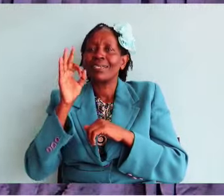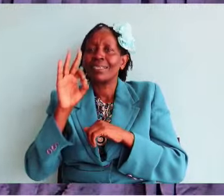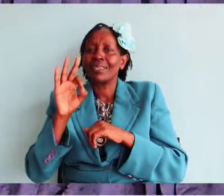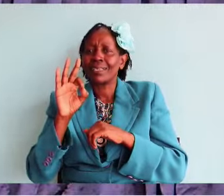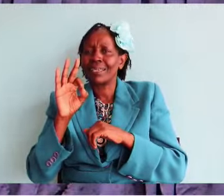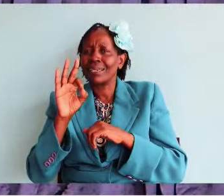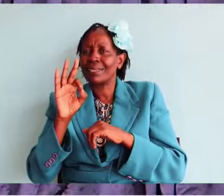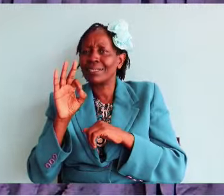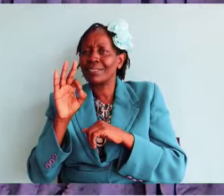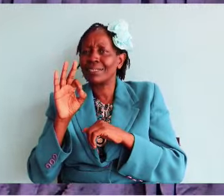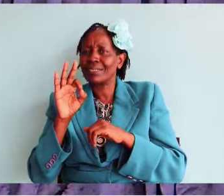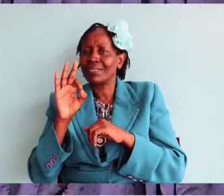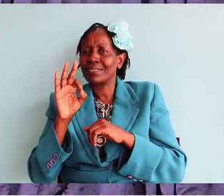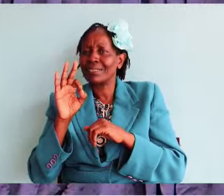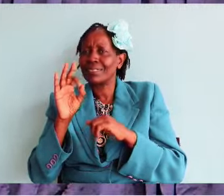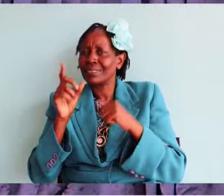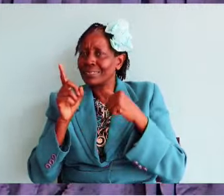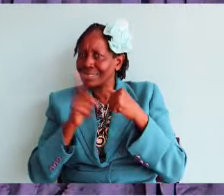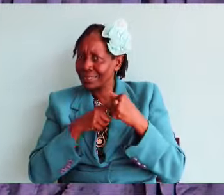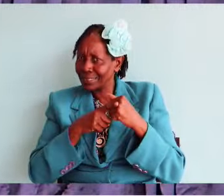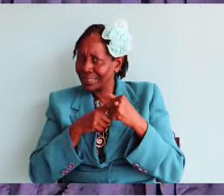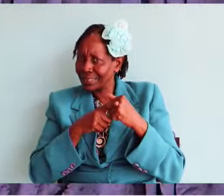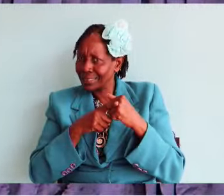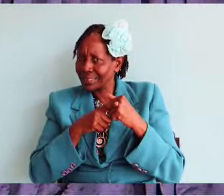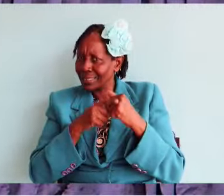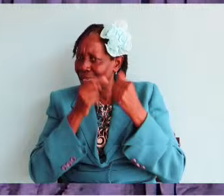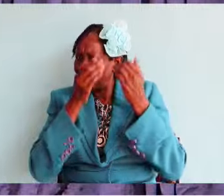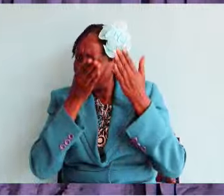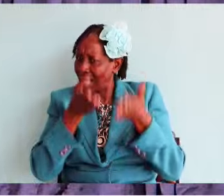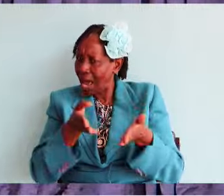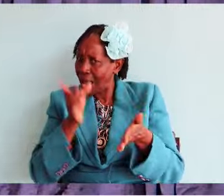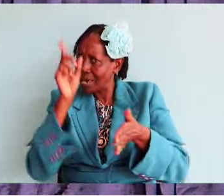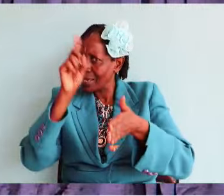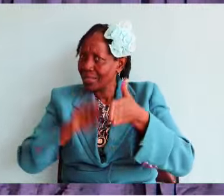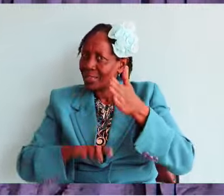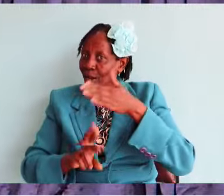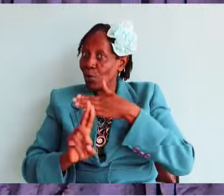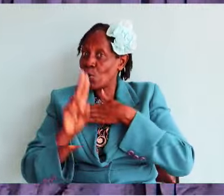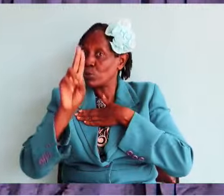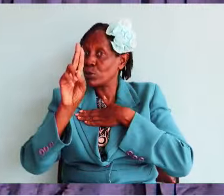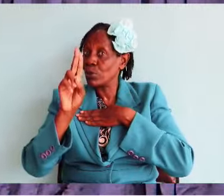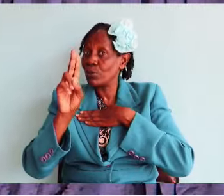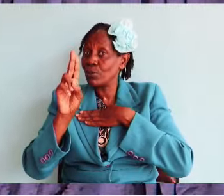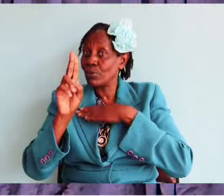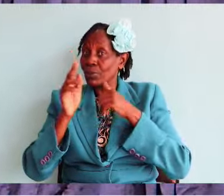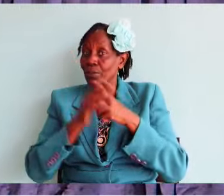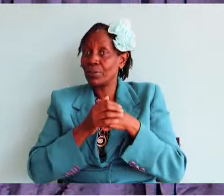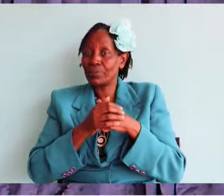members. But what we discussed yesterday in that meeting,